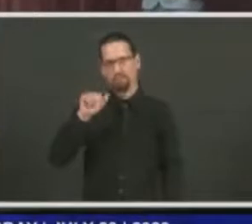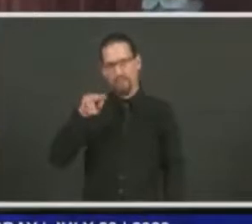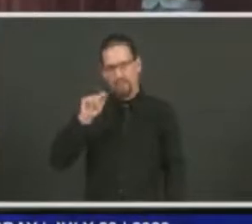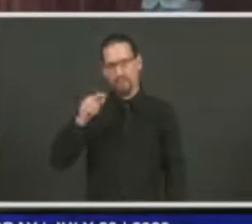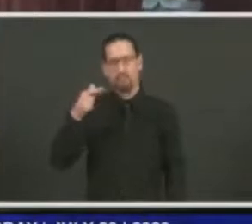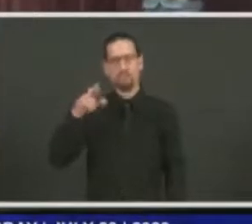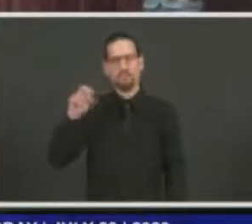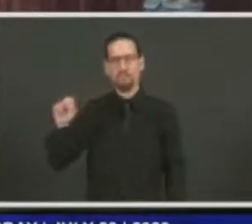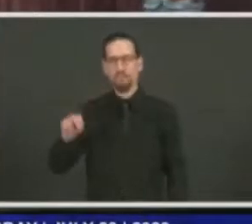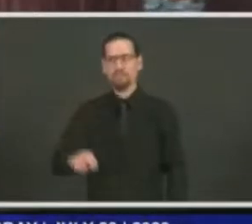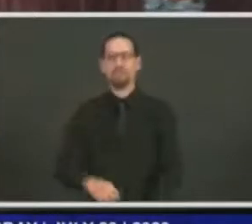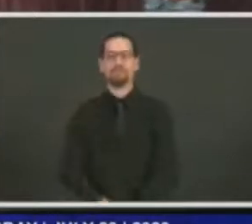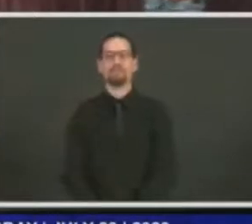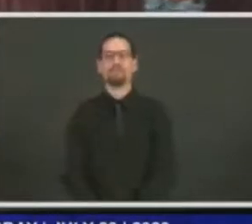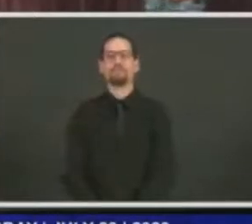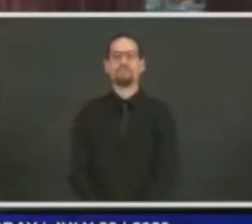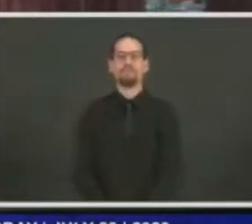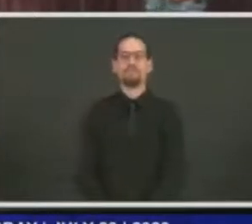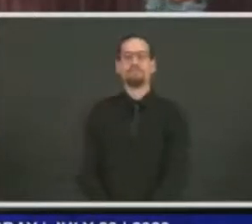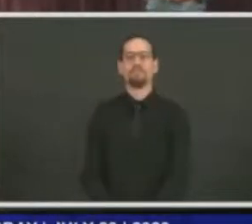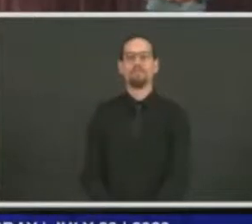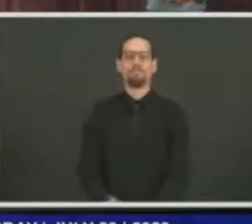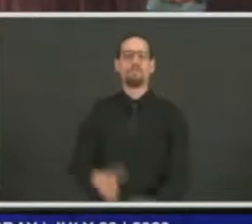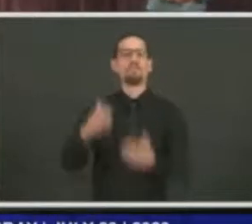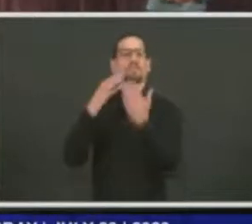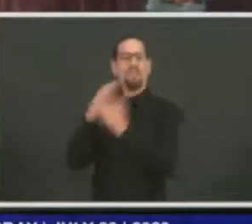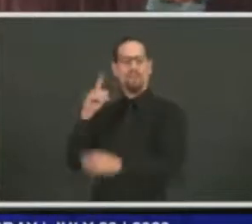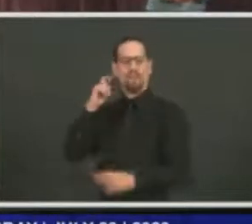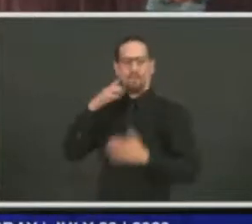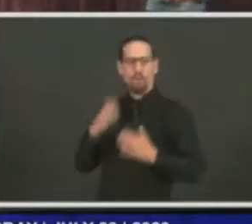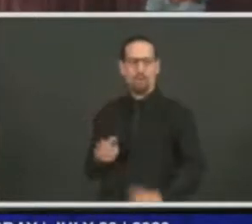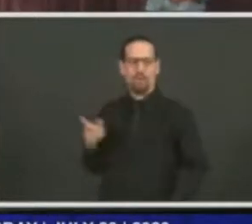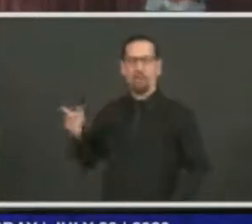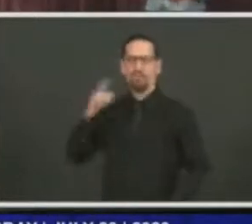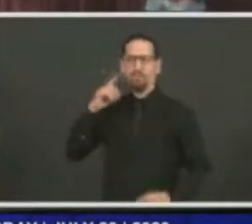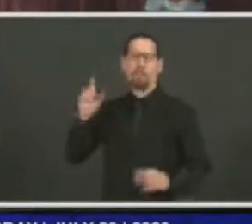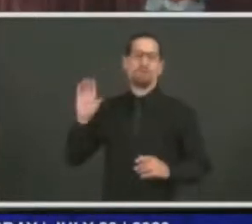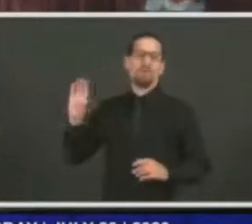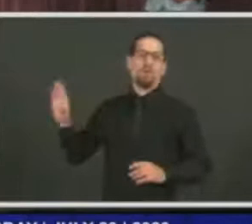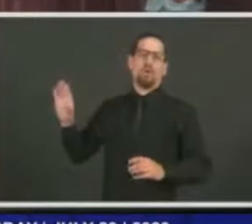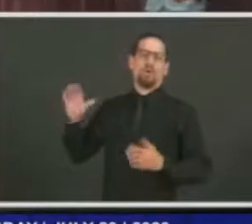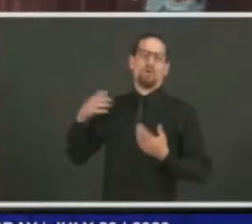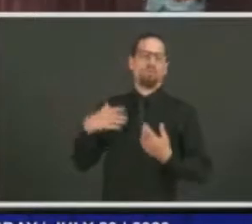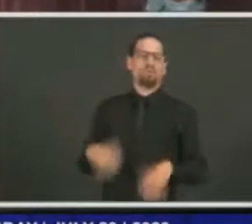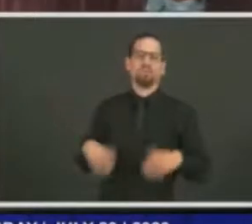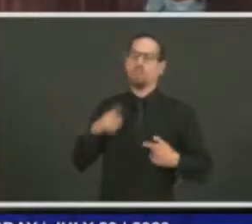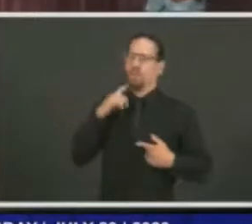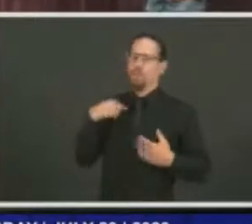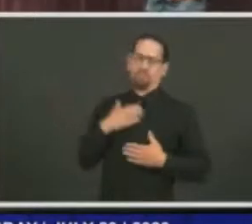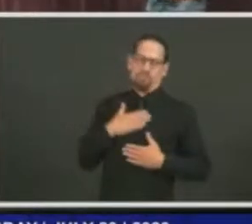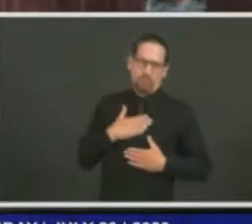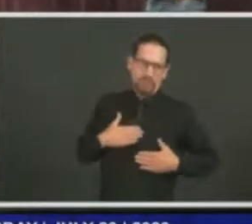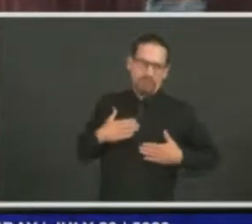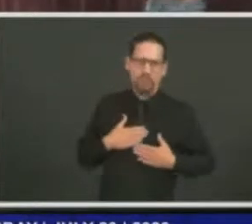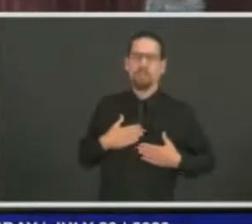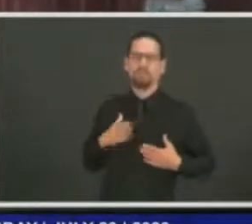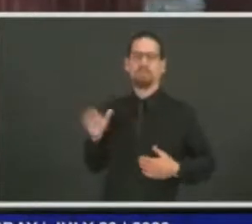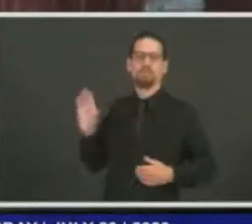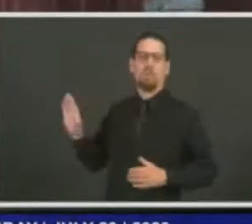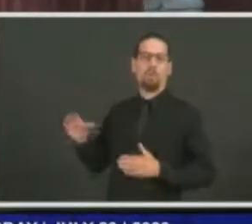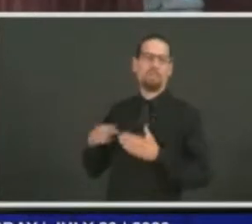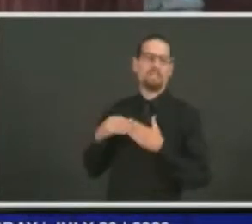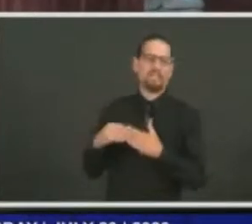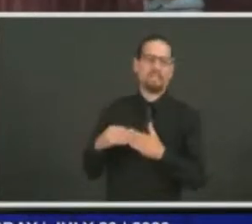Thank you, Governor. Once again, I will point out how much we appreciate your leadership. It is really important to us. Quería tomar